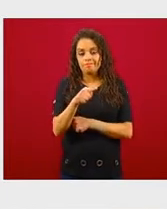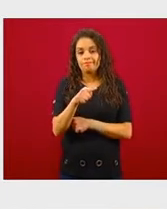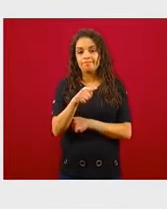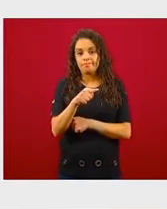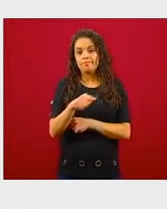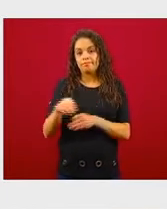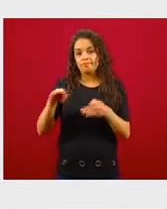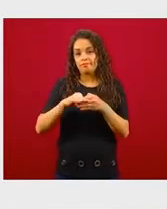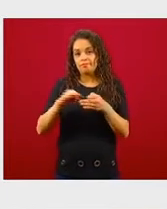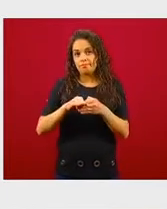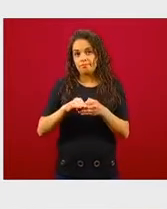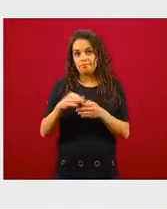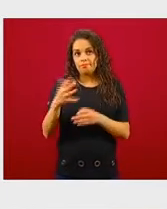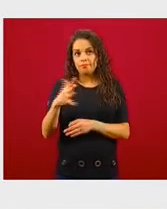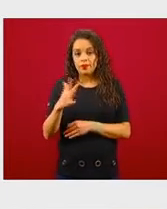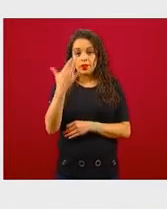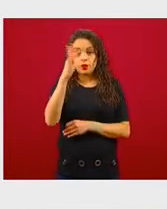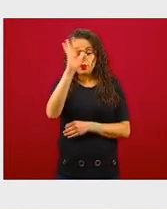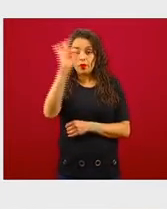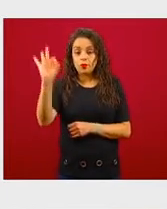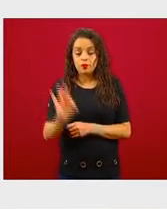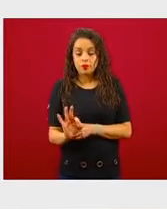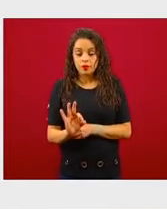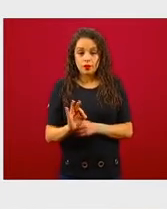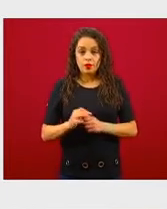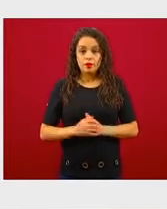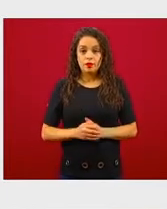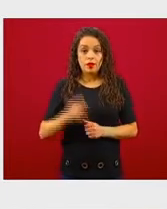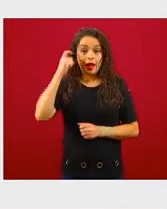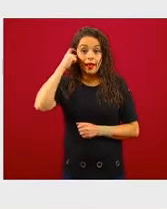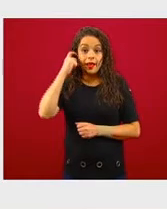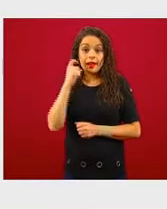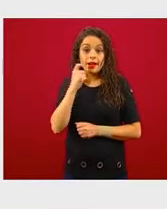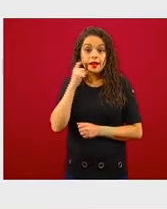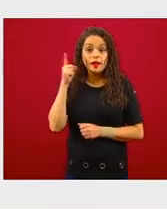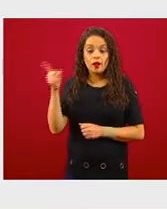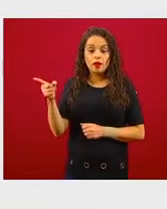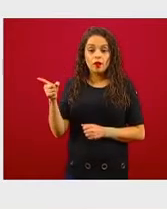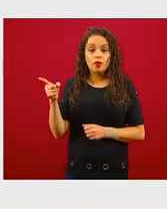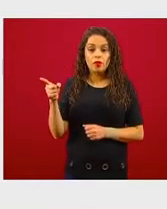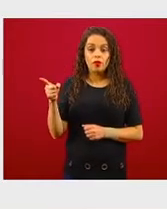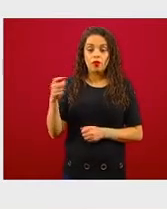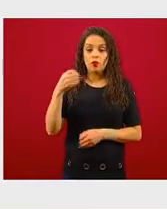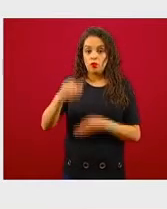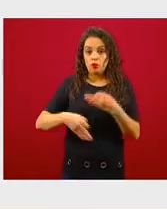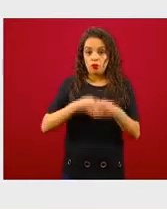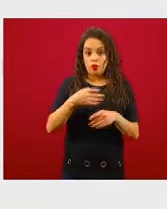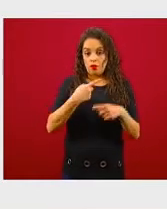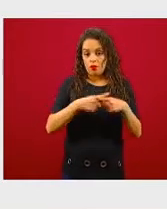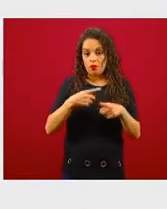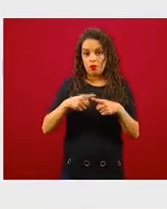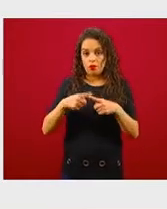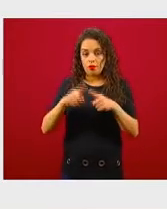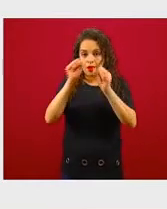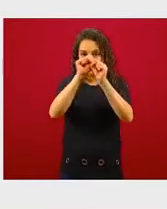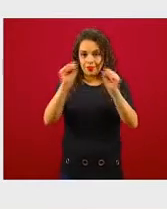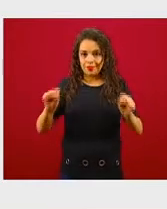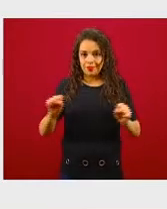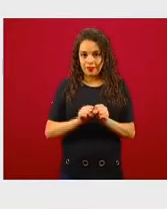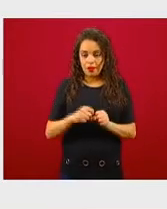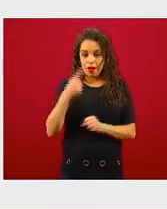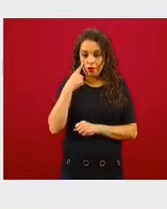But on Google's Android system, those users are over that and are around 50%. And in